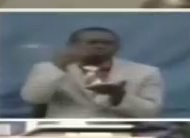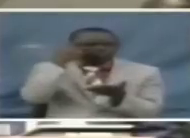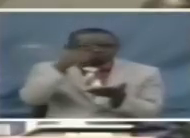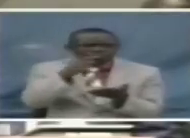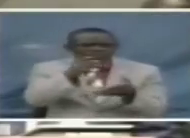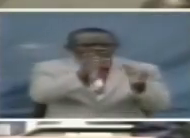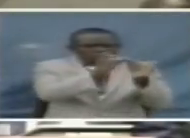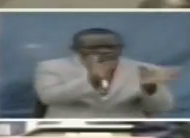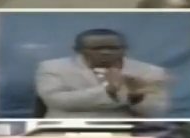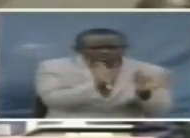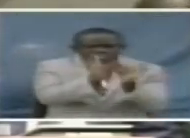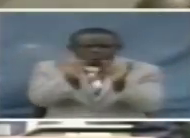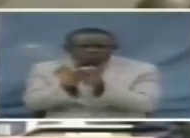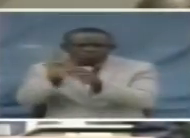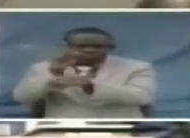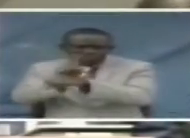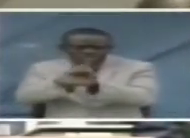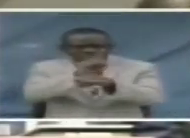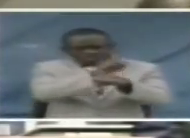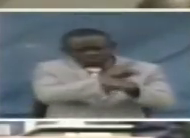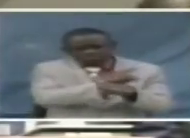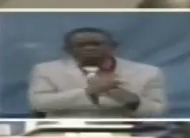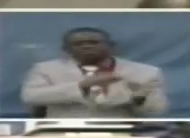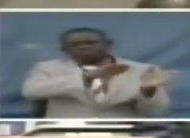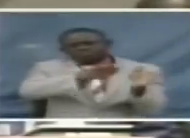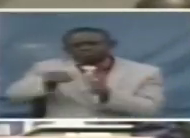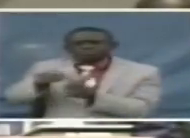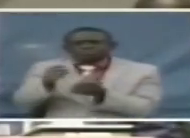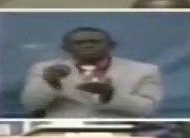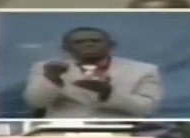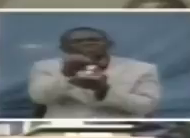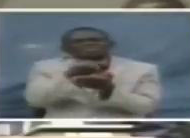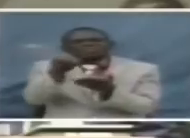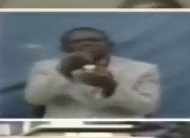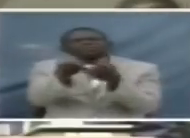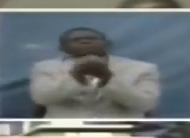218.4 million to support projects at community level.